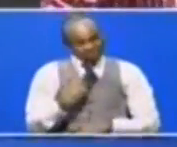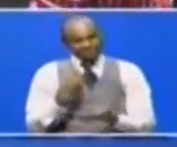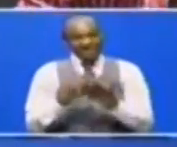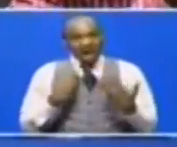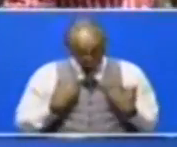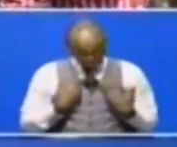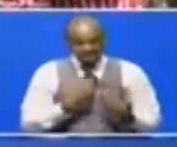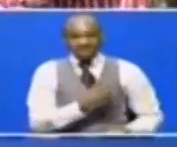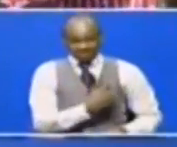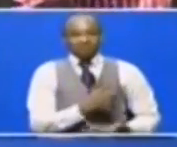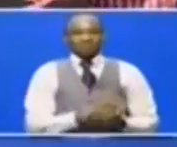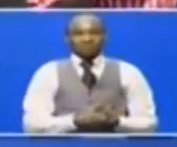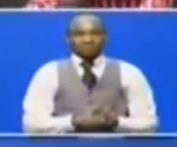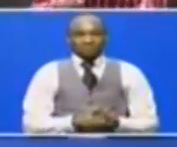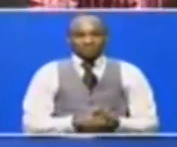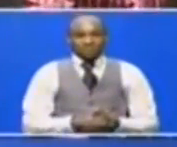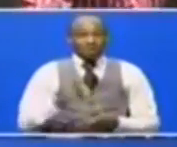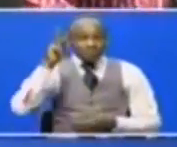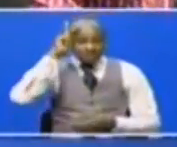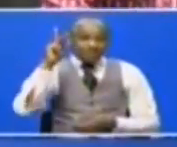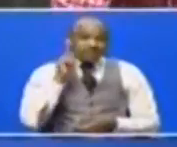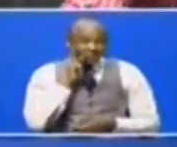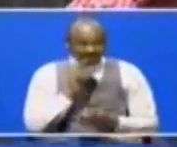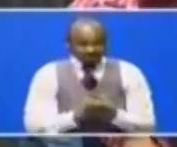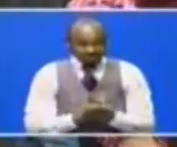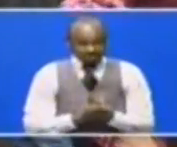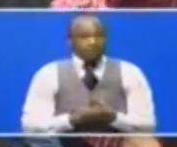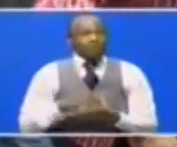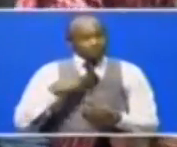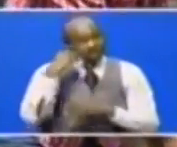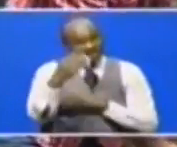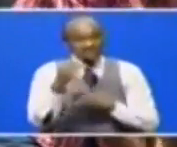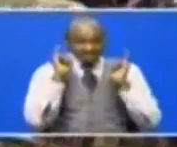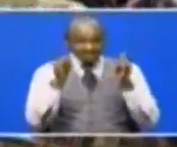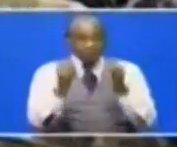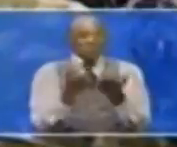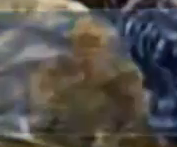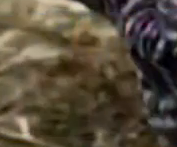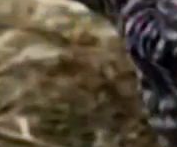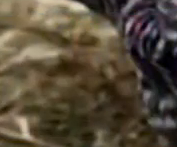and money in their pockets. Philip Keitany for the Next Frontier.